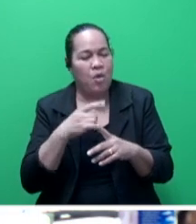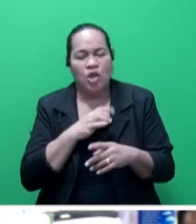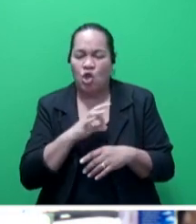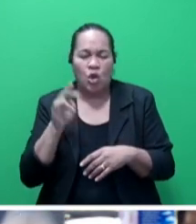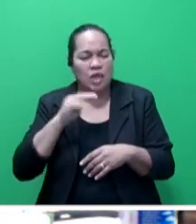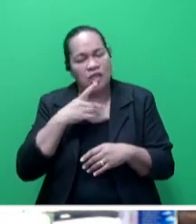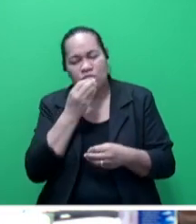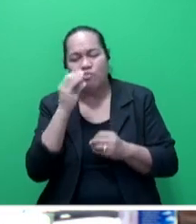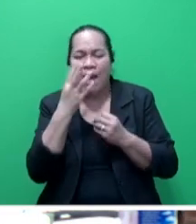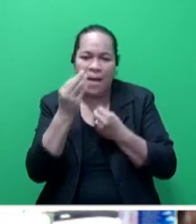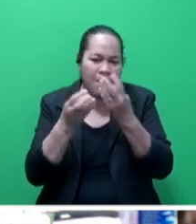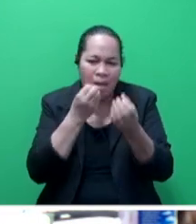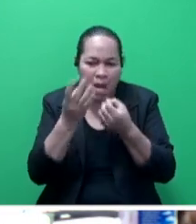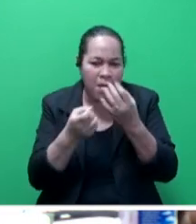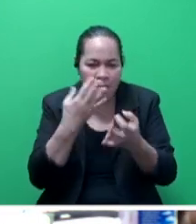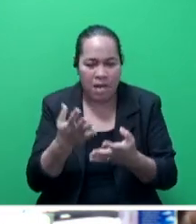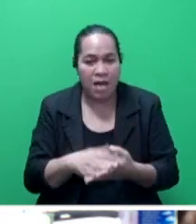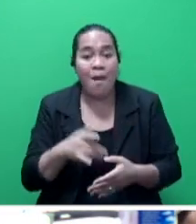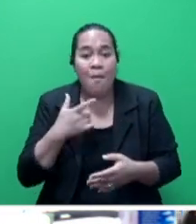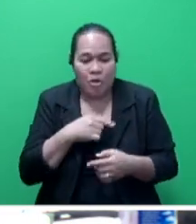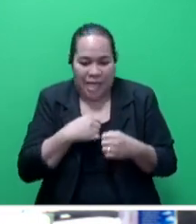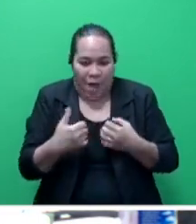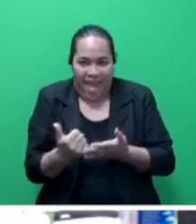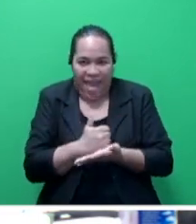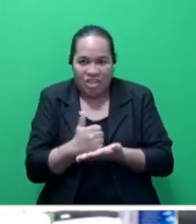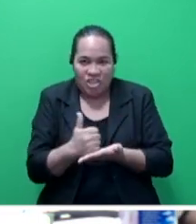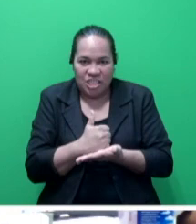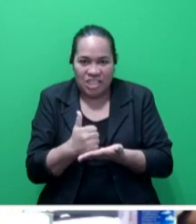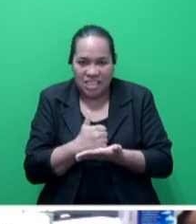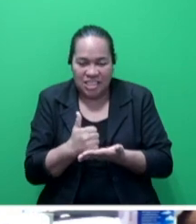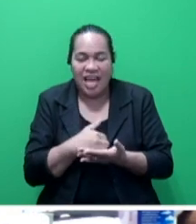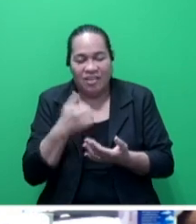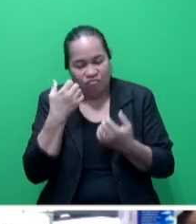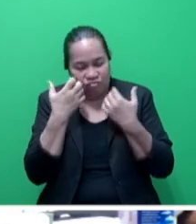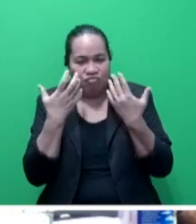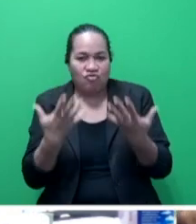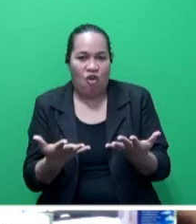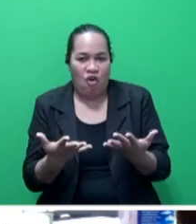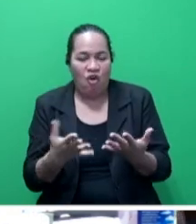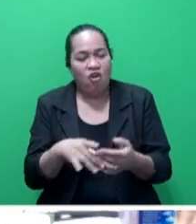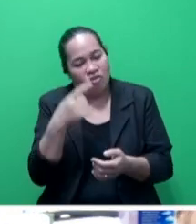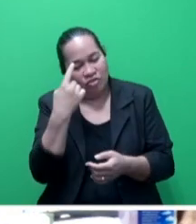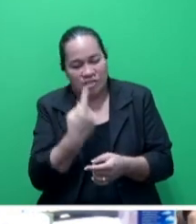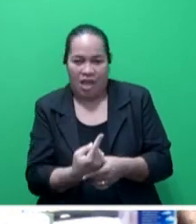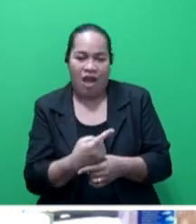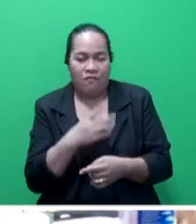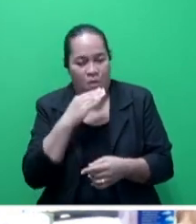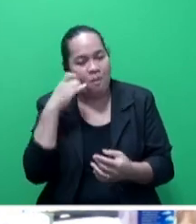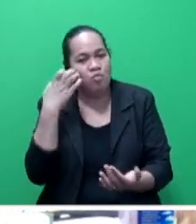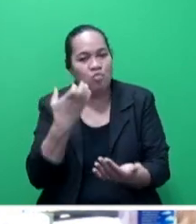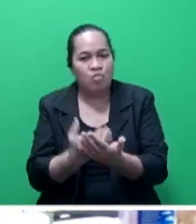to them, because our deeds, our actions have speak for itself and have